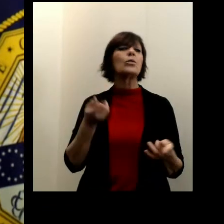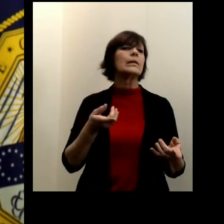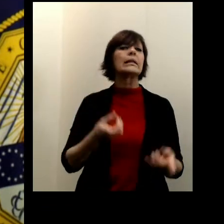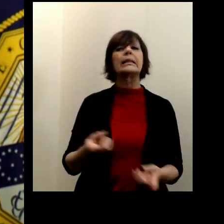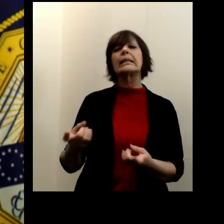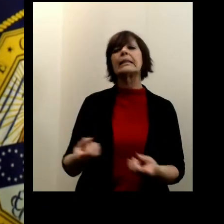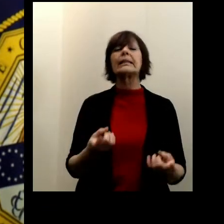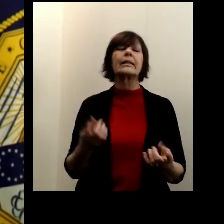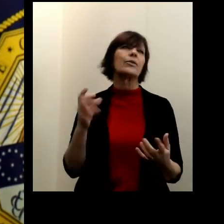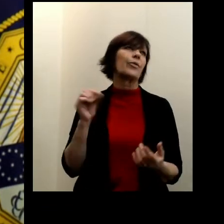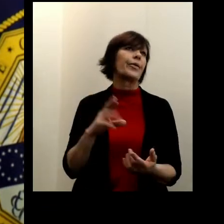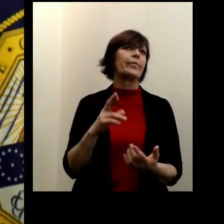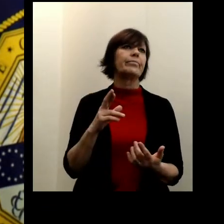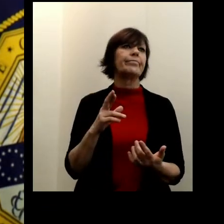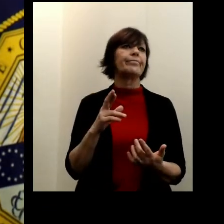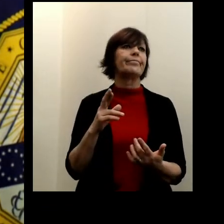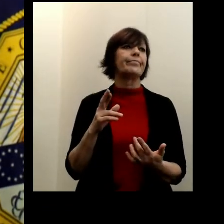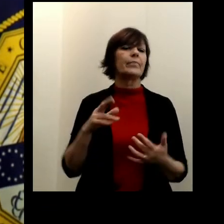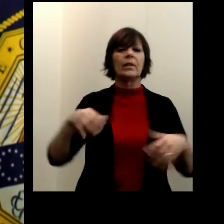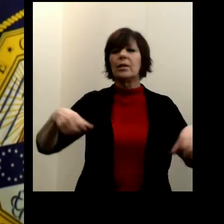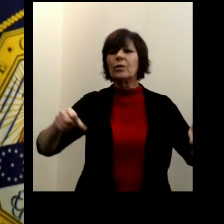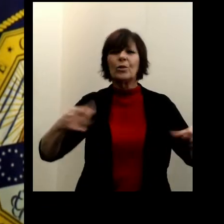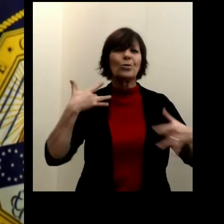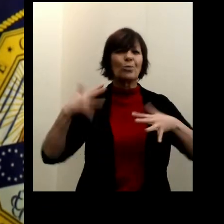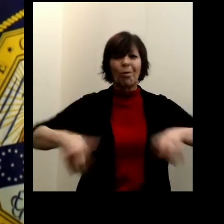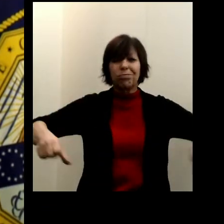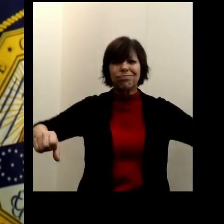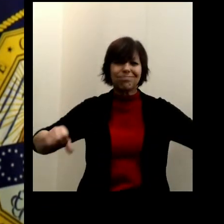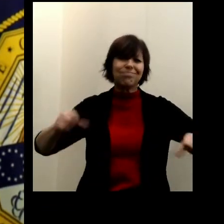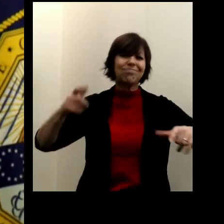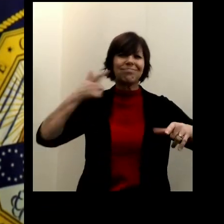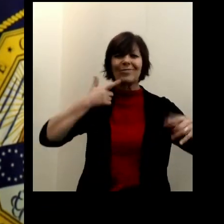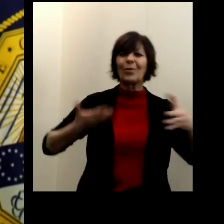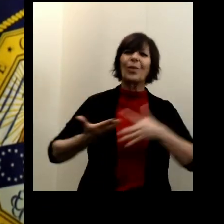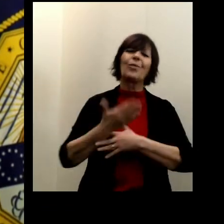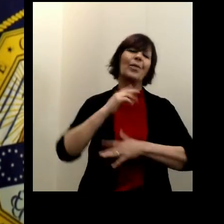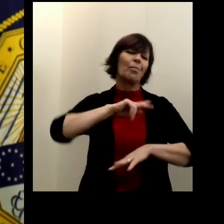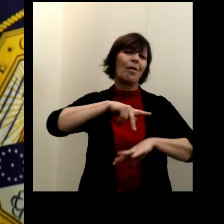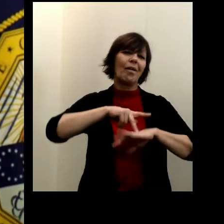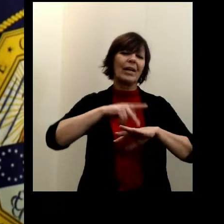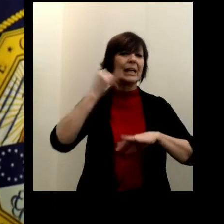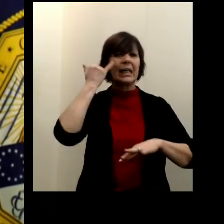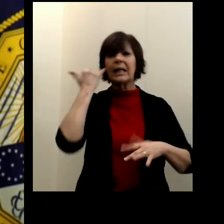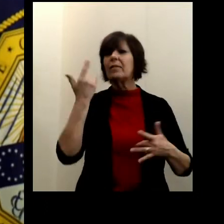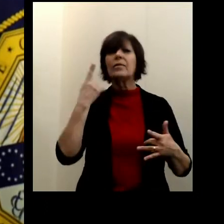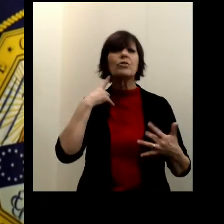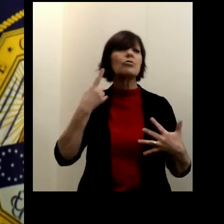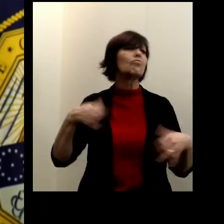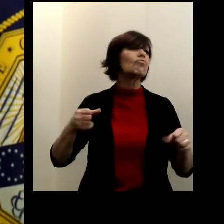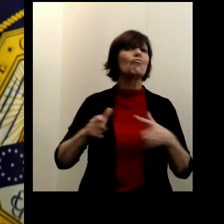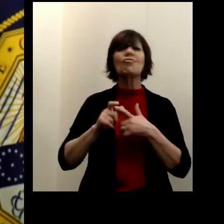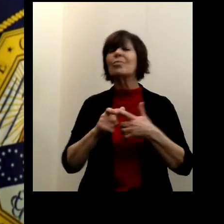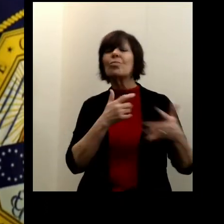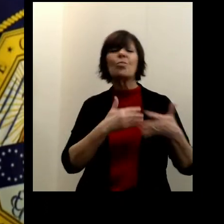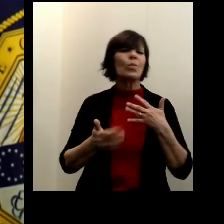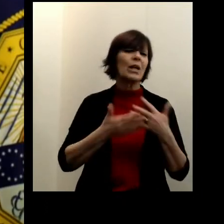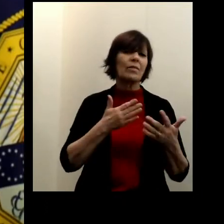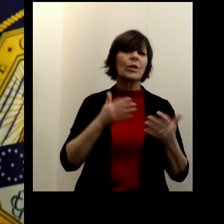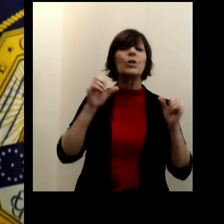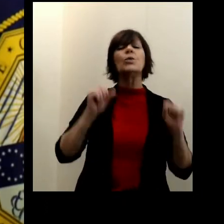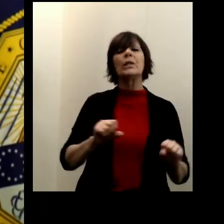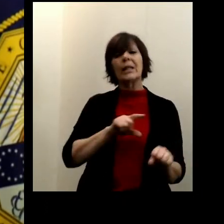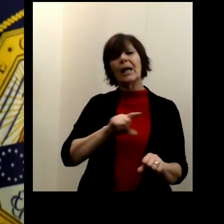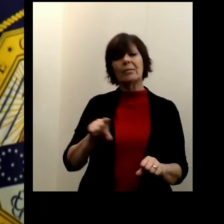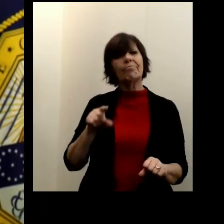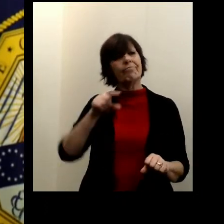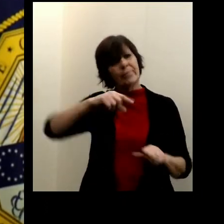skiing, if you go snowmobilers, a lot of snowmobilers pass through our parks. If you're just going for a run, hanging out with people, you can do that